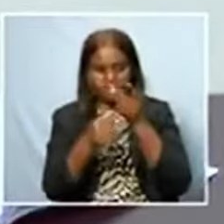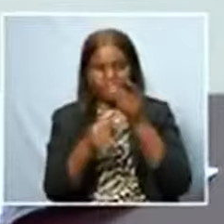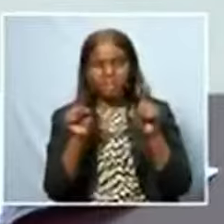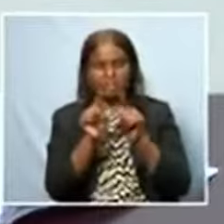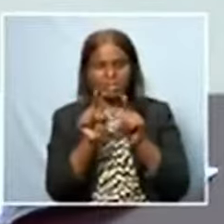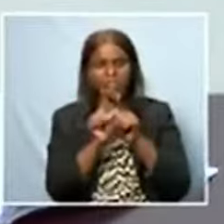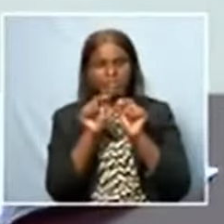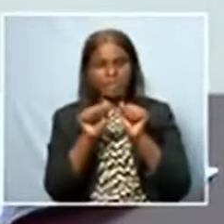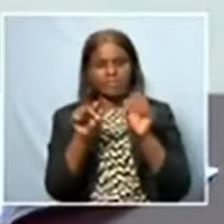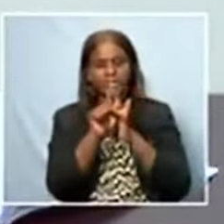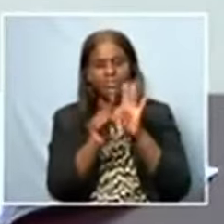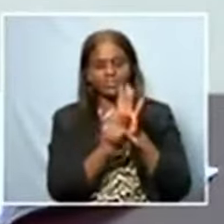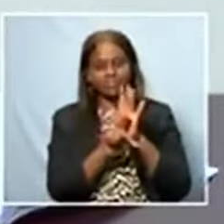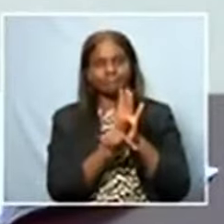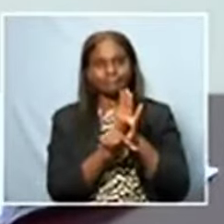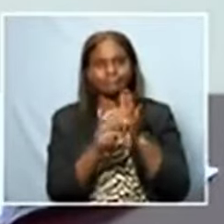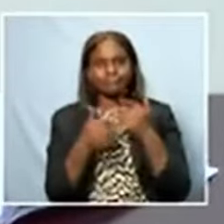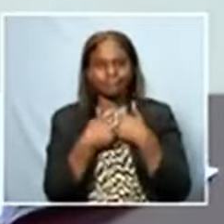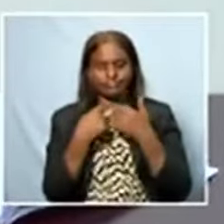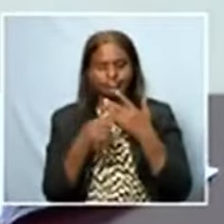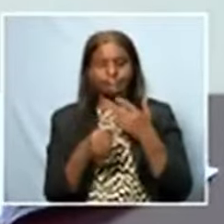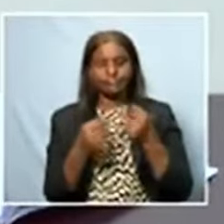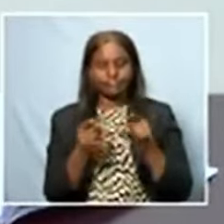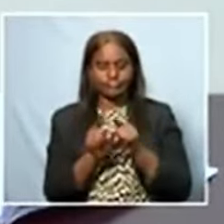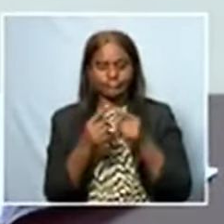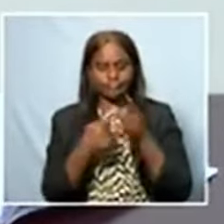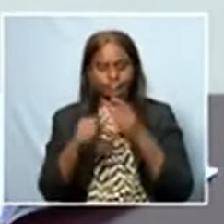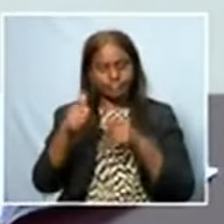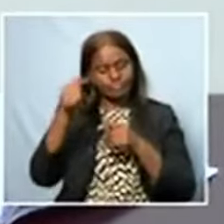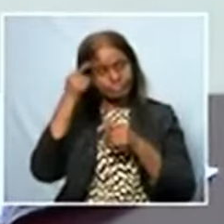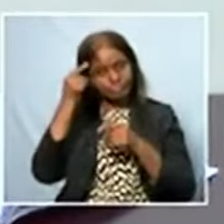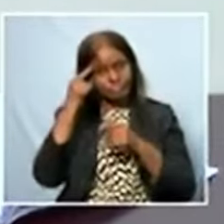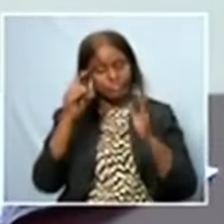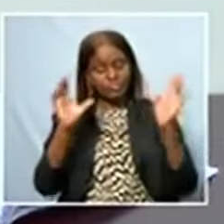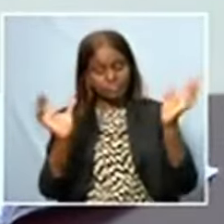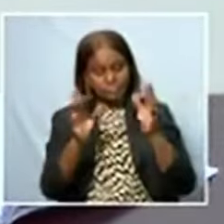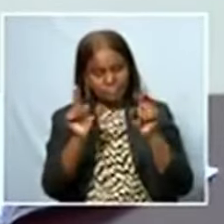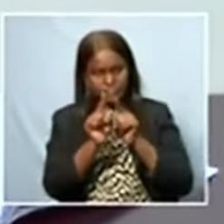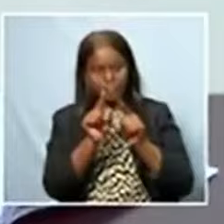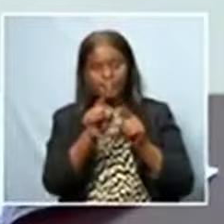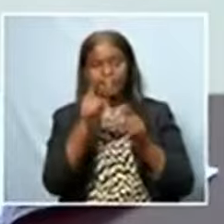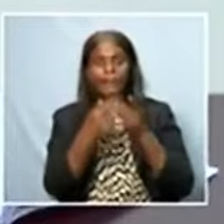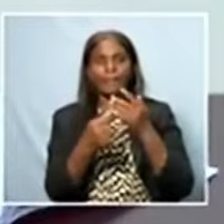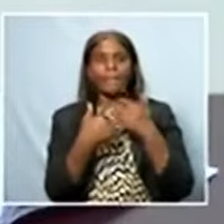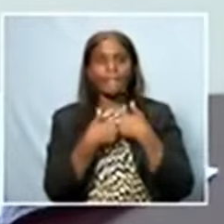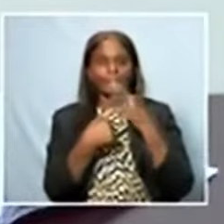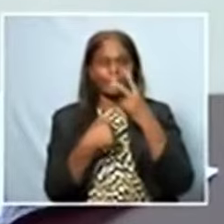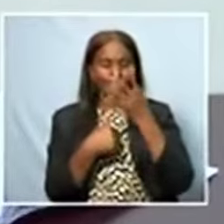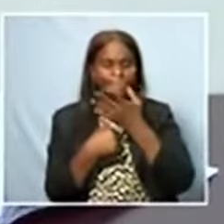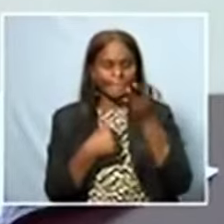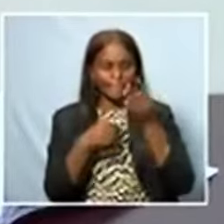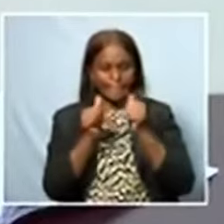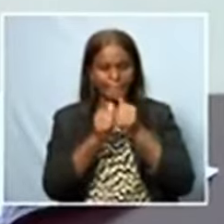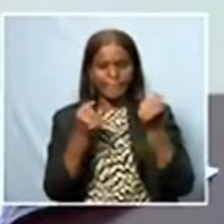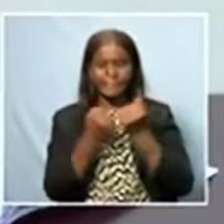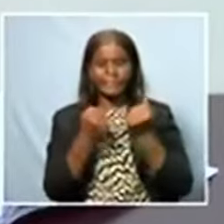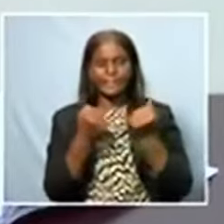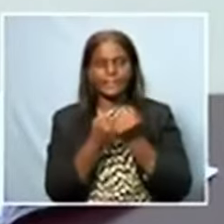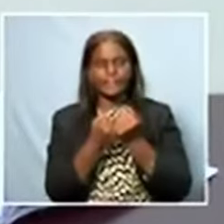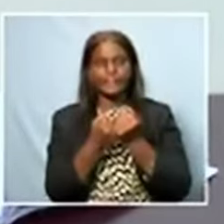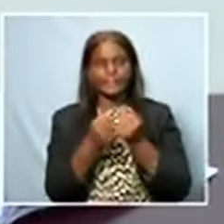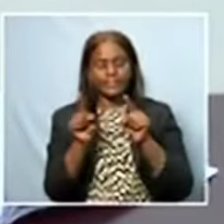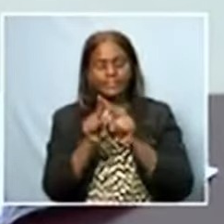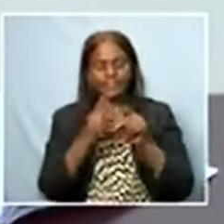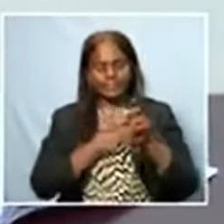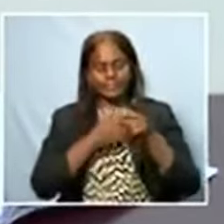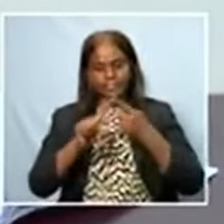that the policy framework that government is promoting is looking at in terms of supporting us. But like my